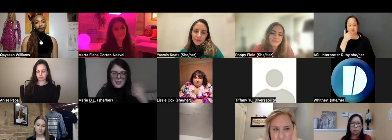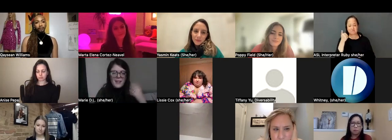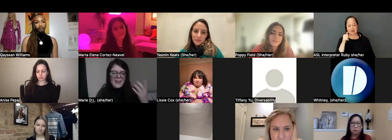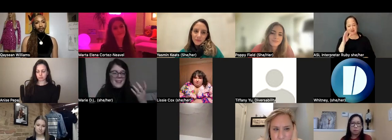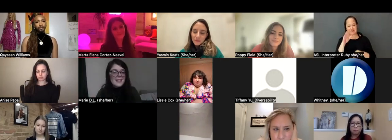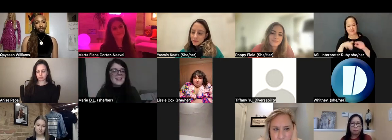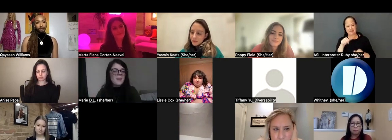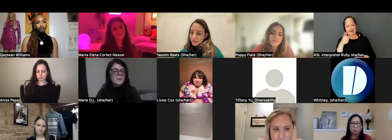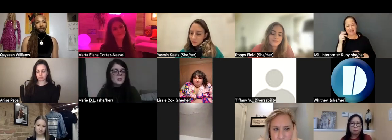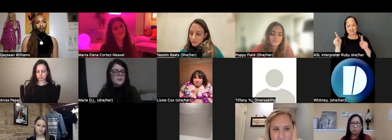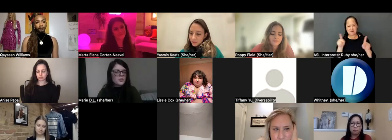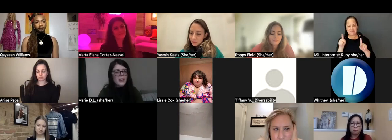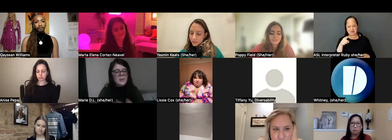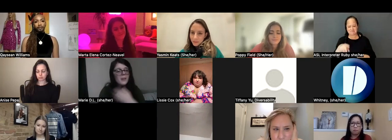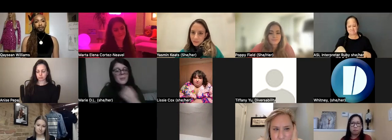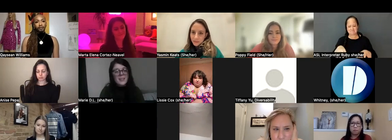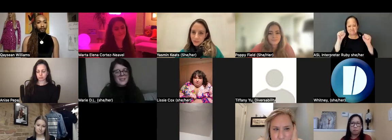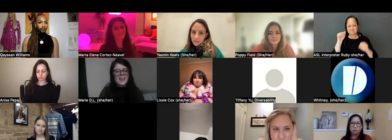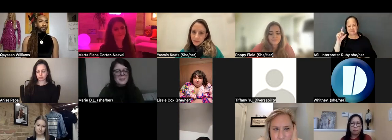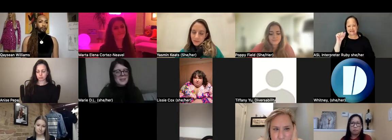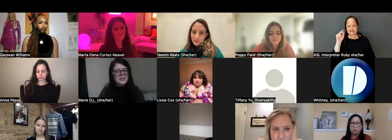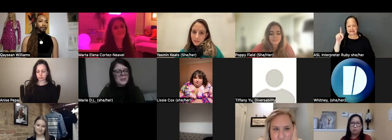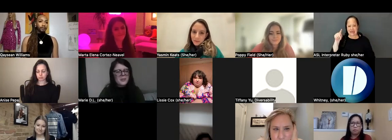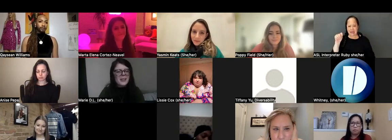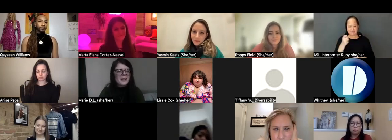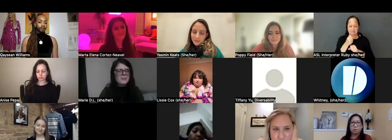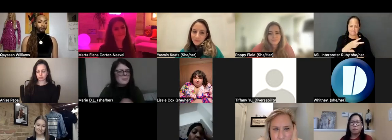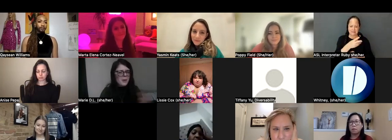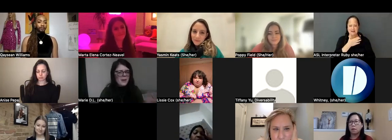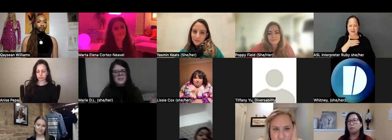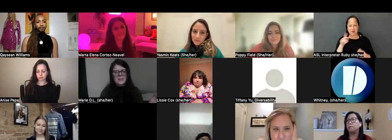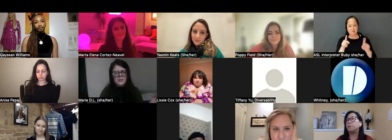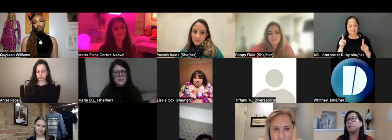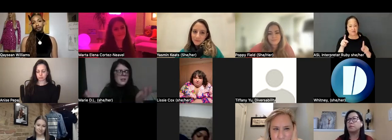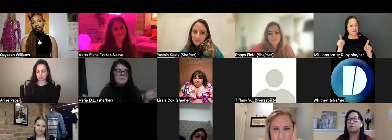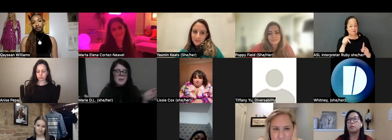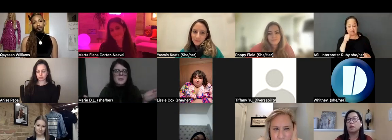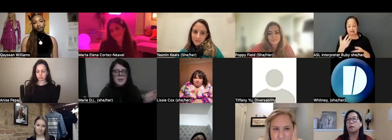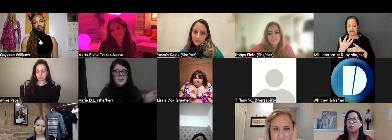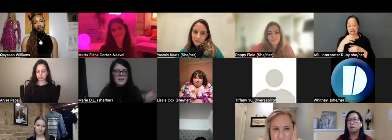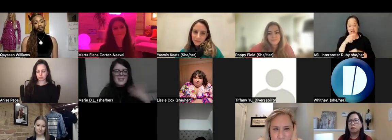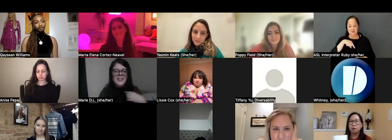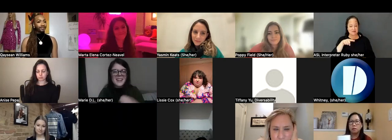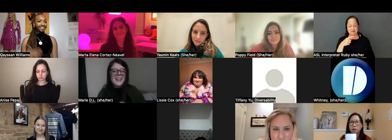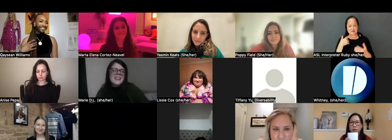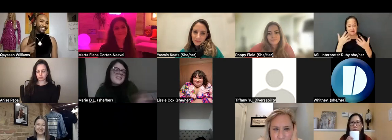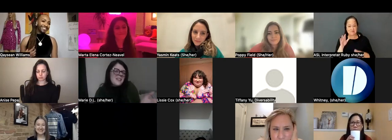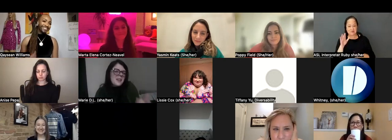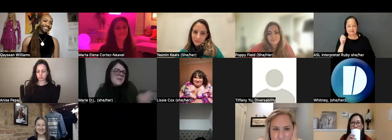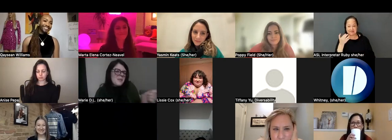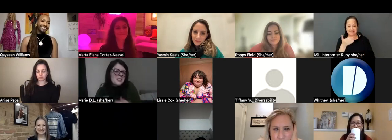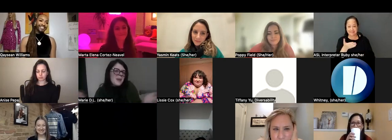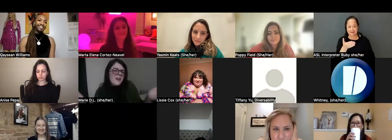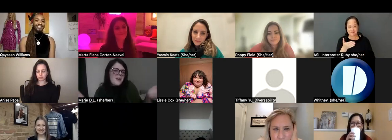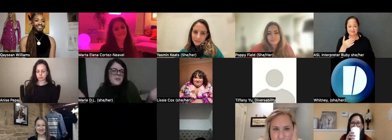are, and they adapt to try to beat our parties. Because you're right, if a party doesn't include us, I don't want to be there.